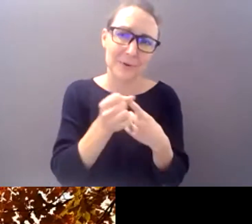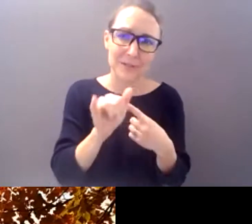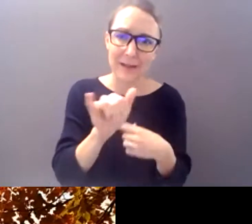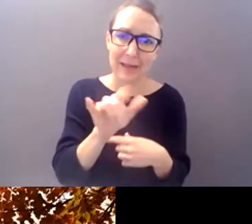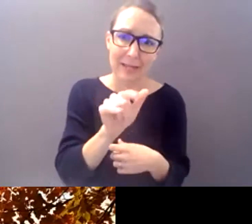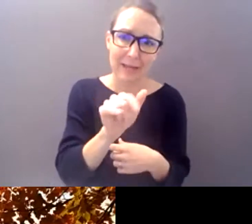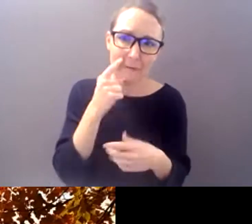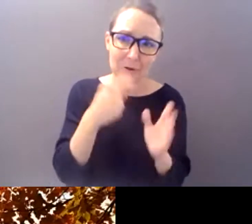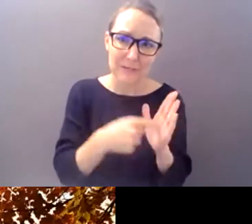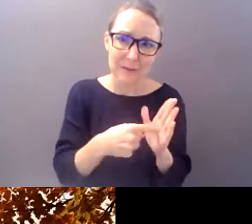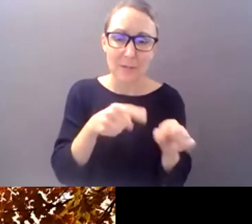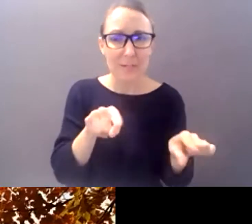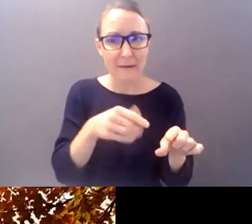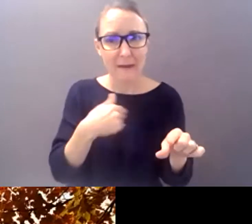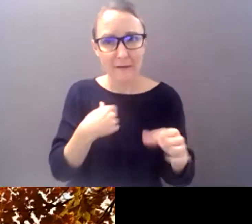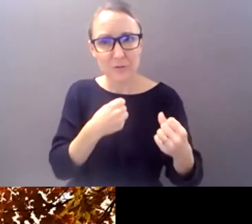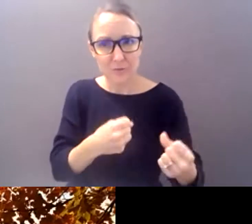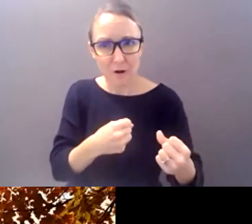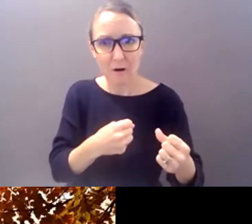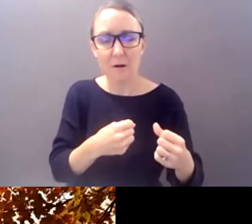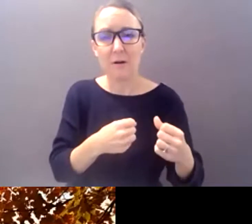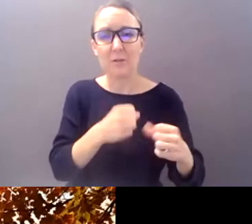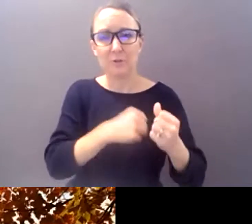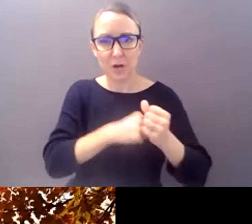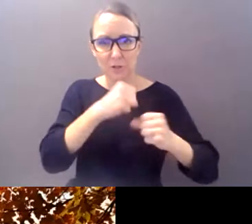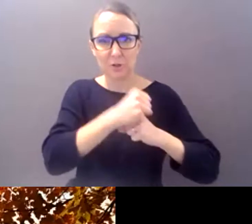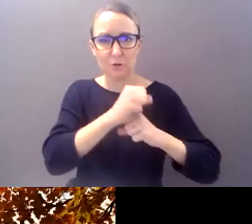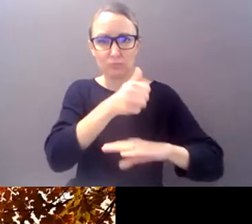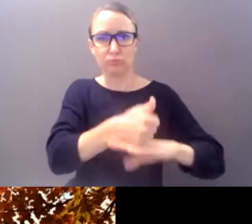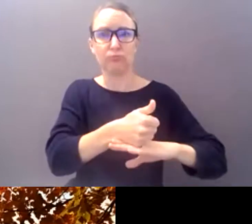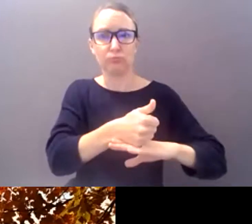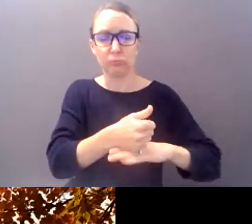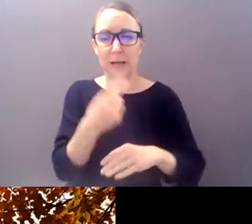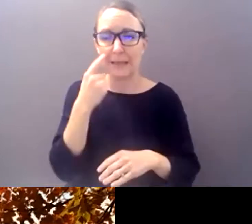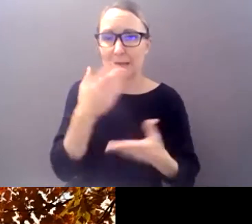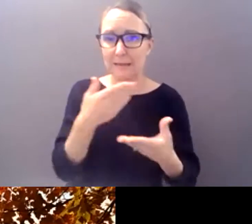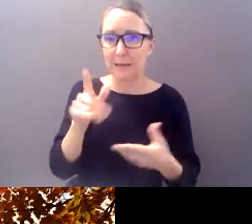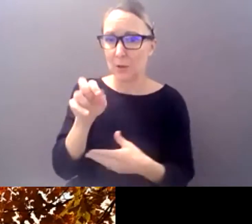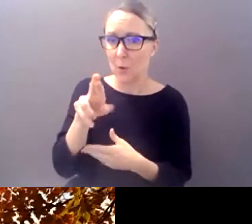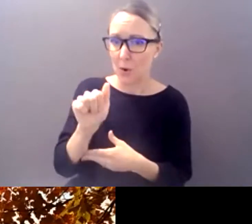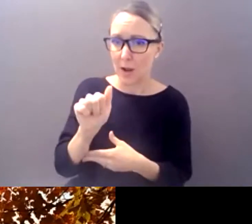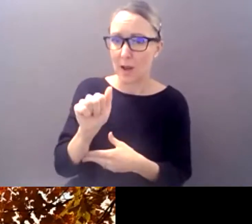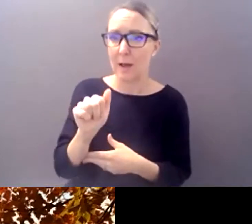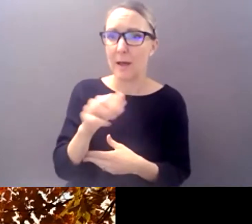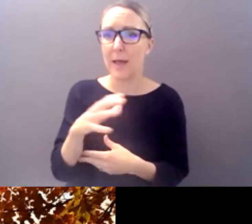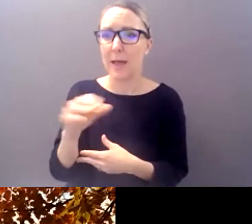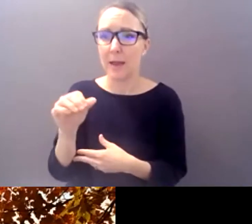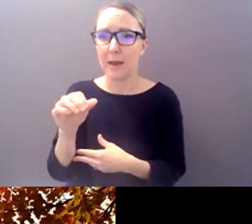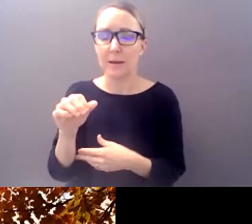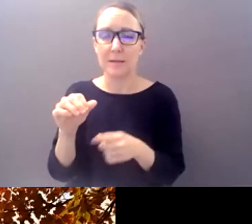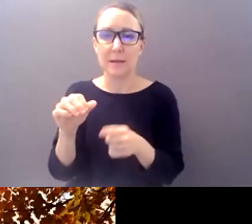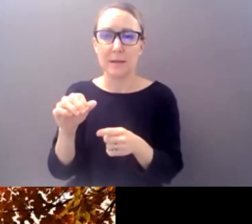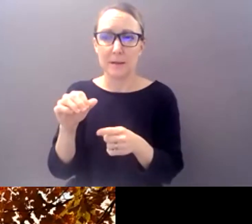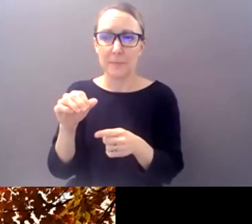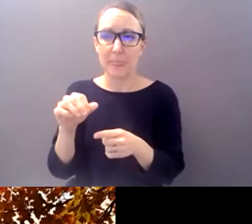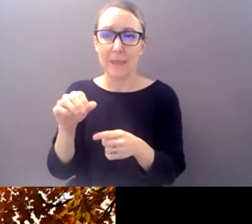very solid and strong structure. I think what Laura and Lorenzo and LA County are attempting to do